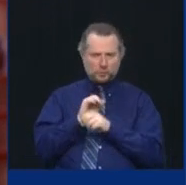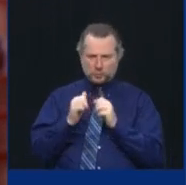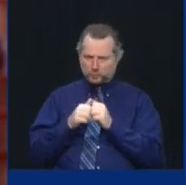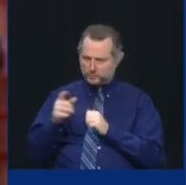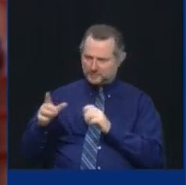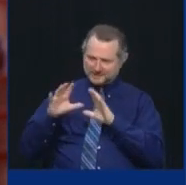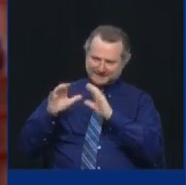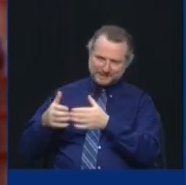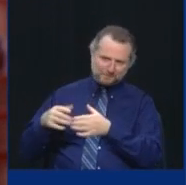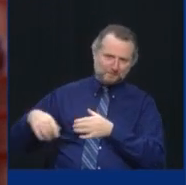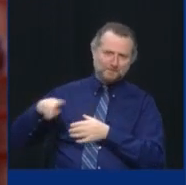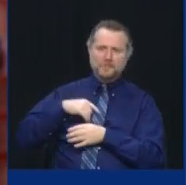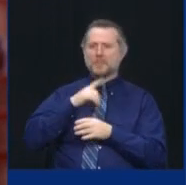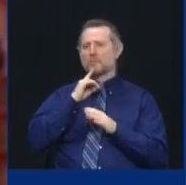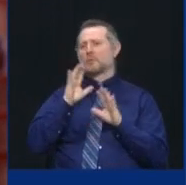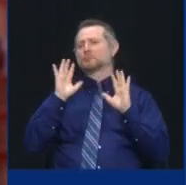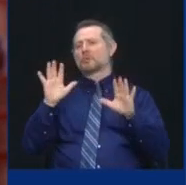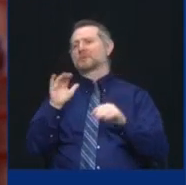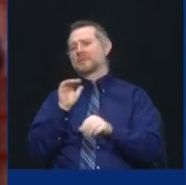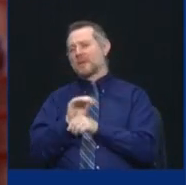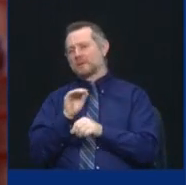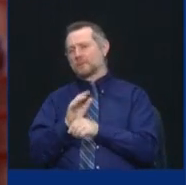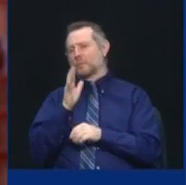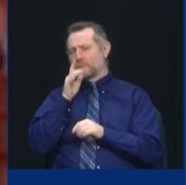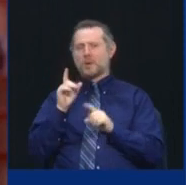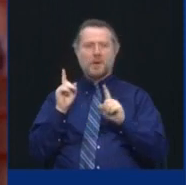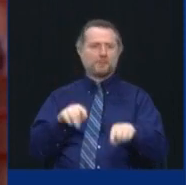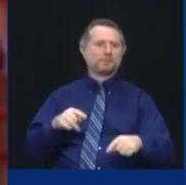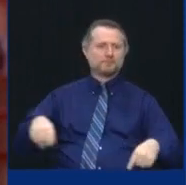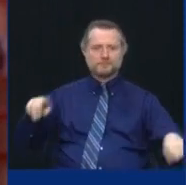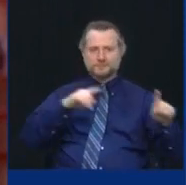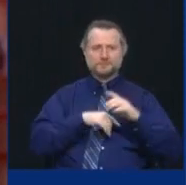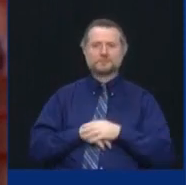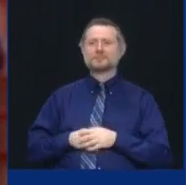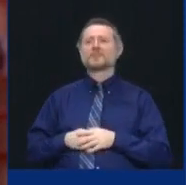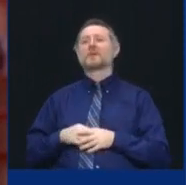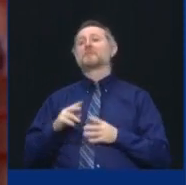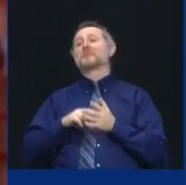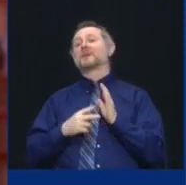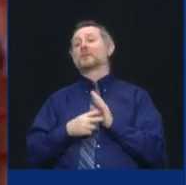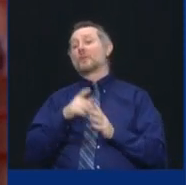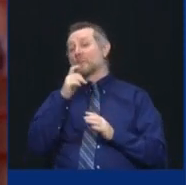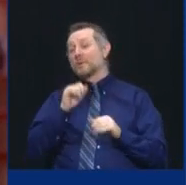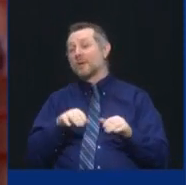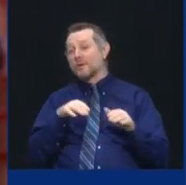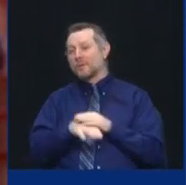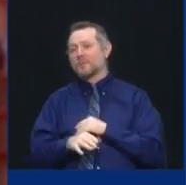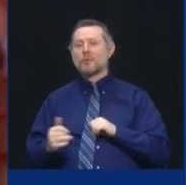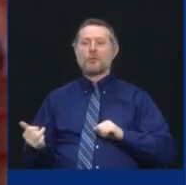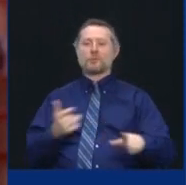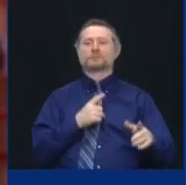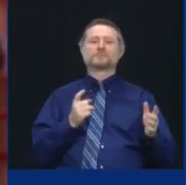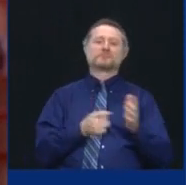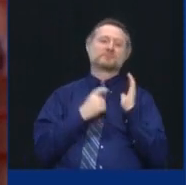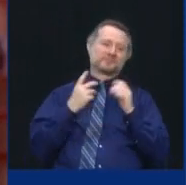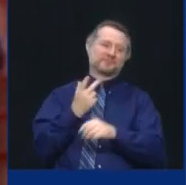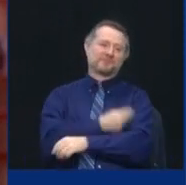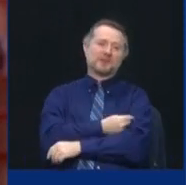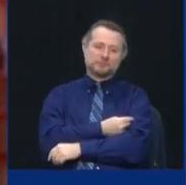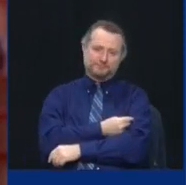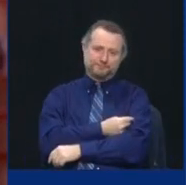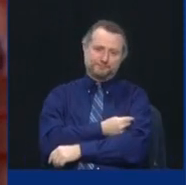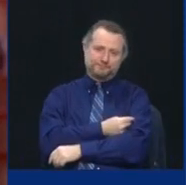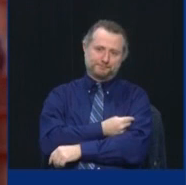it unforgettable for all who attend, being vaccinated. So at this very